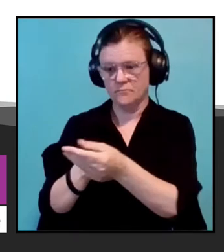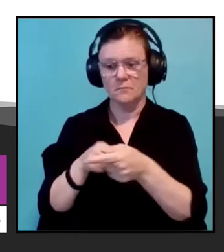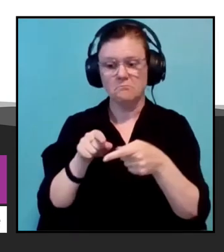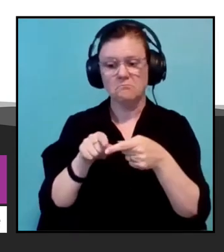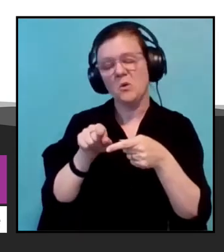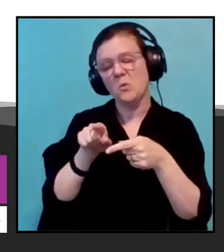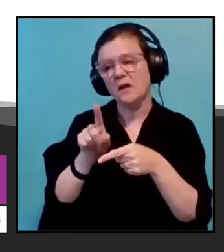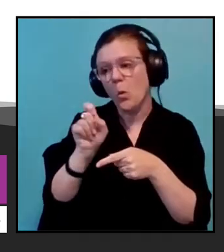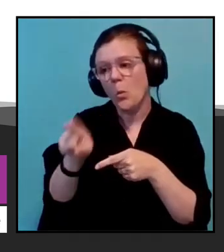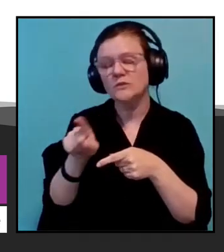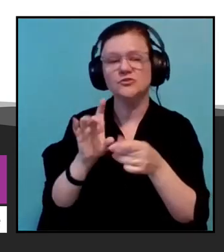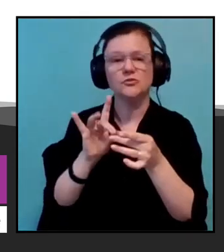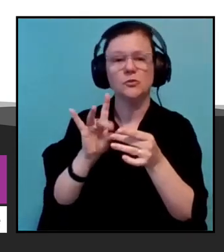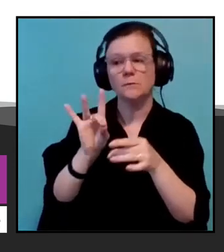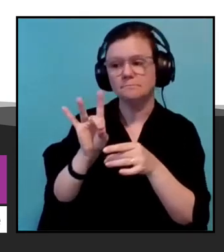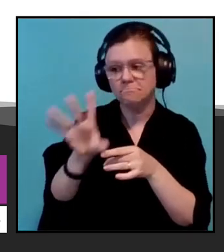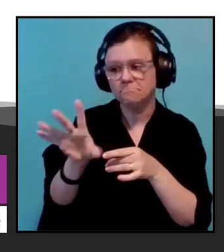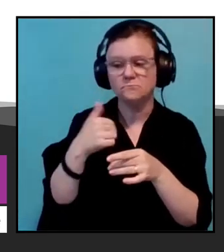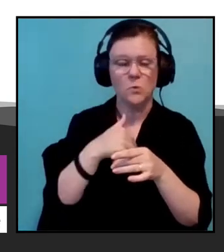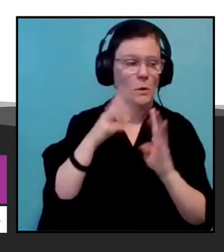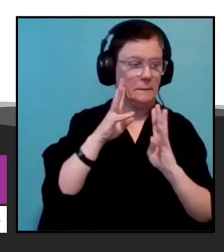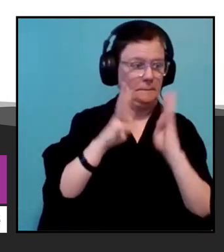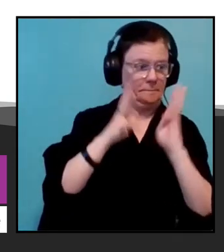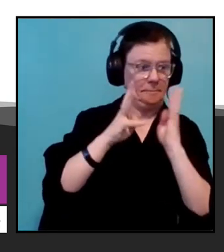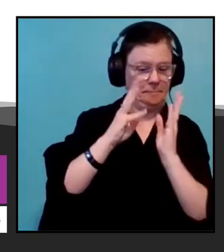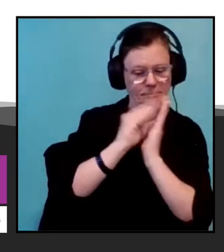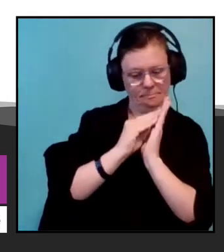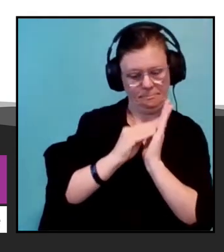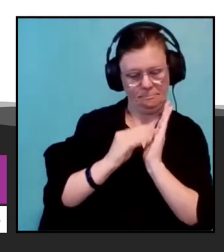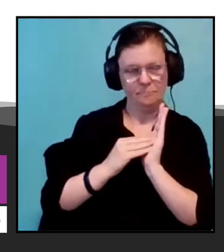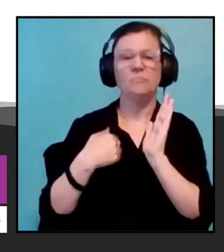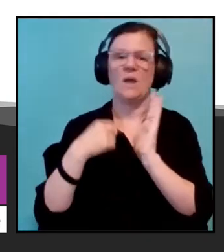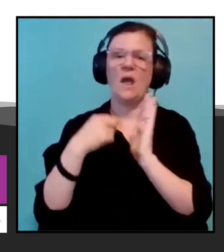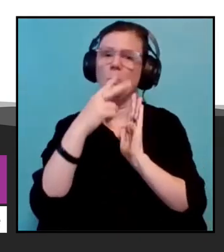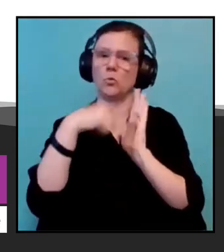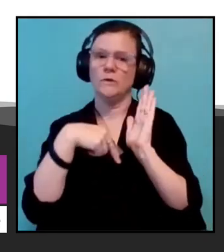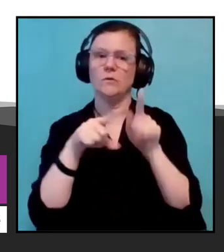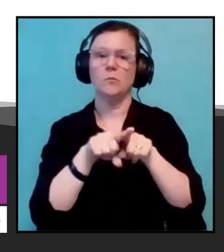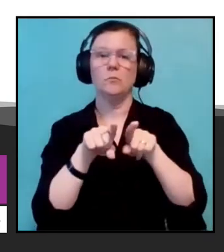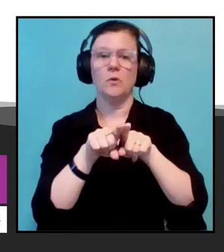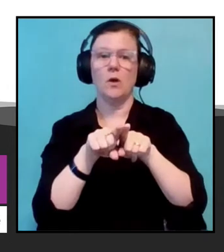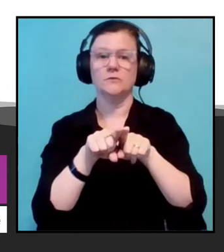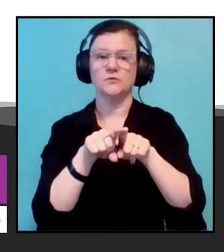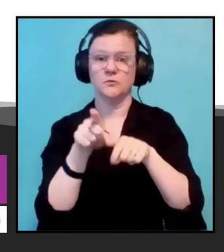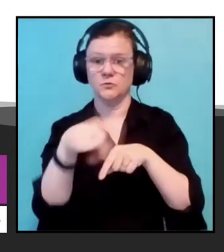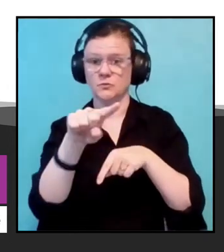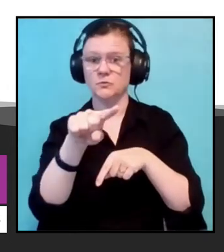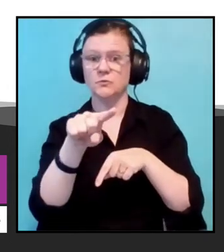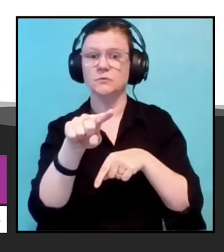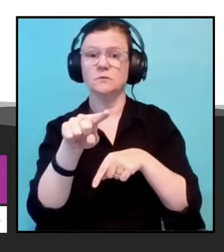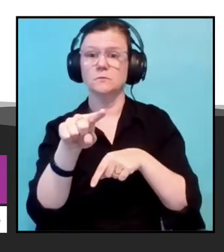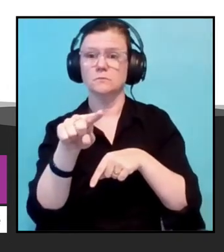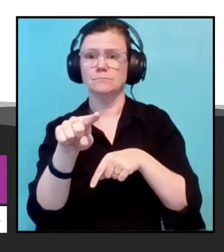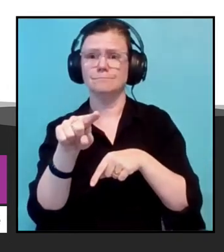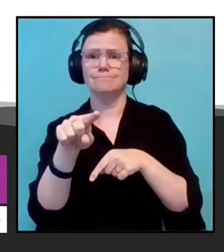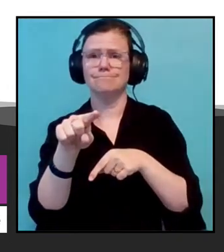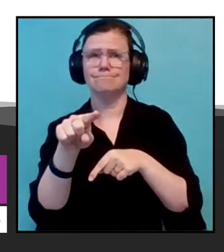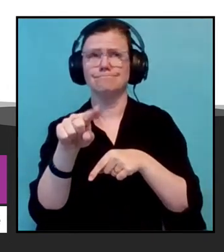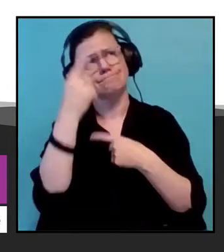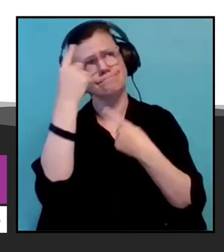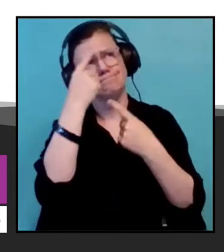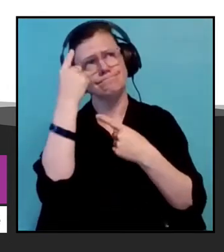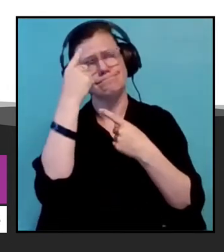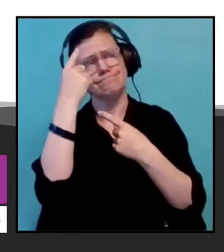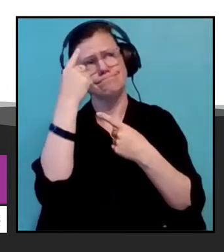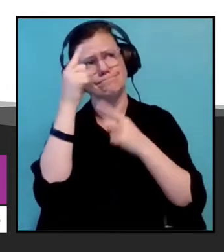were developed together, and I'll read them out loud to you, but I'd also like to invite you all to respond to a